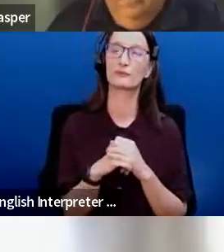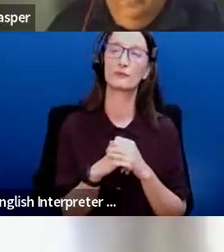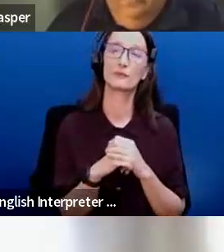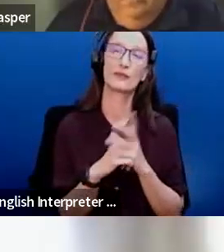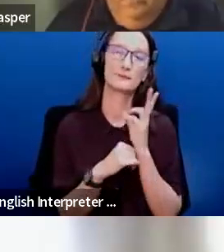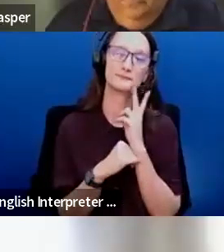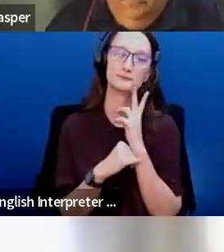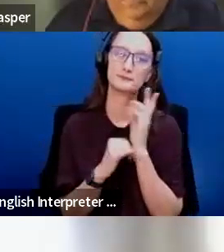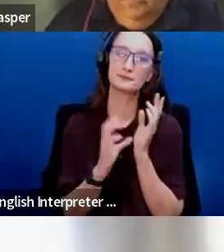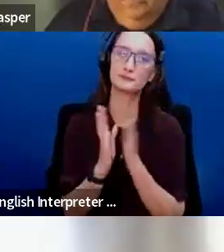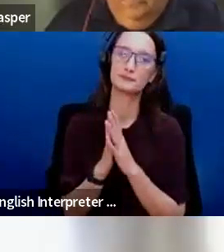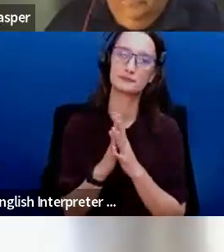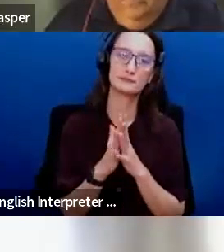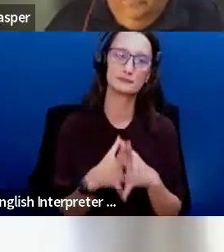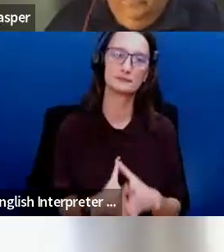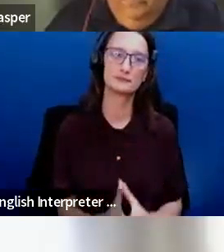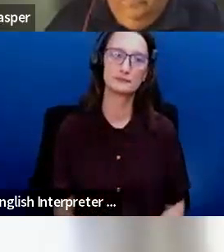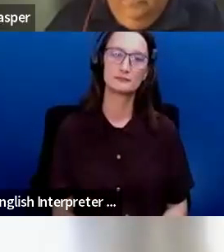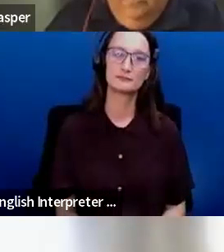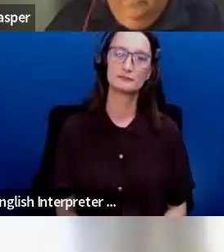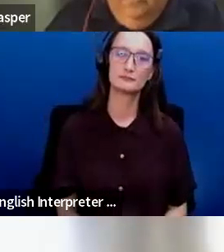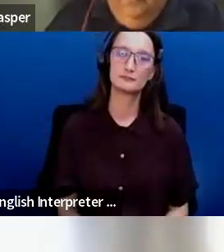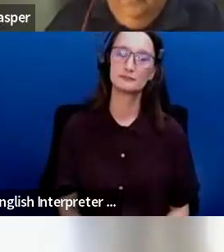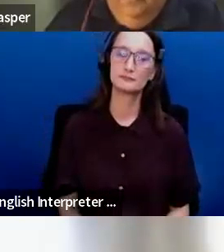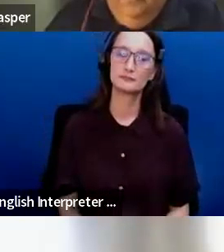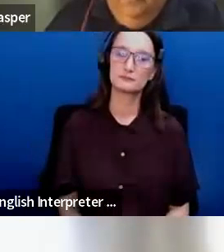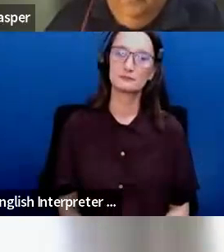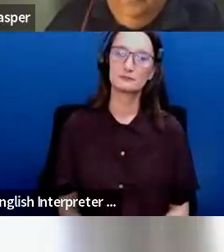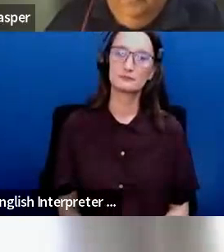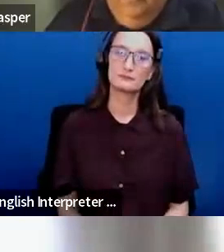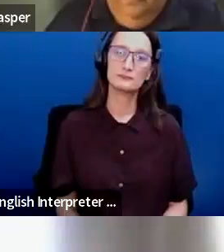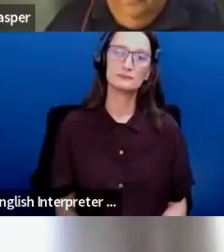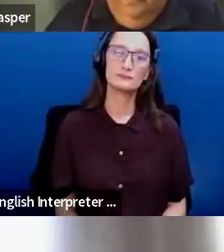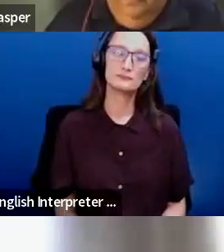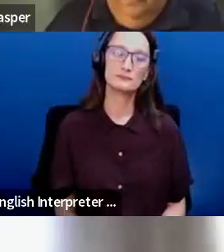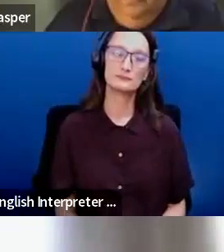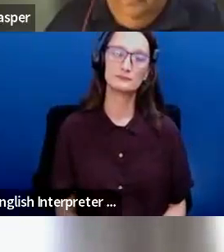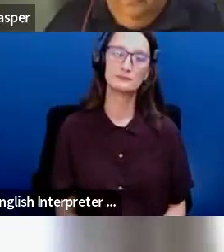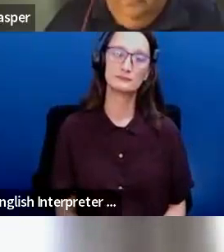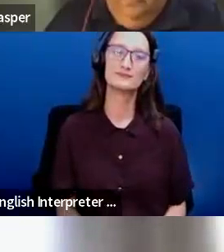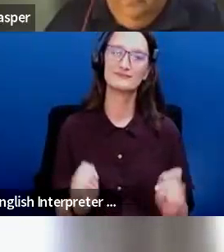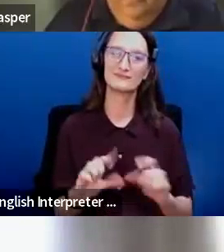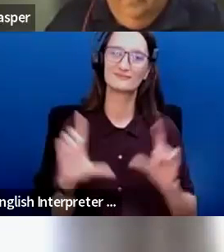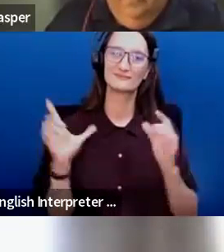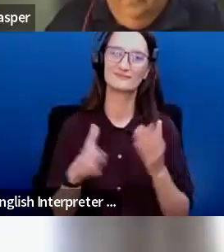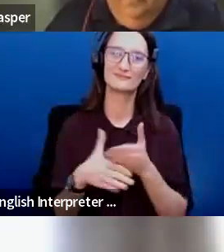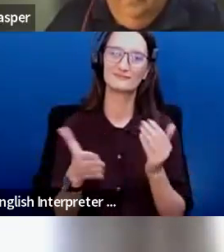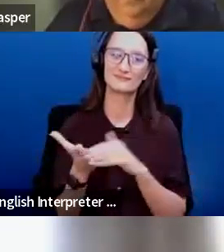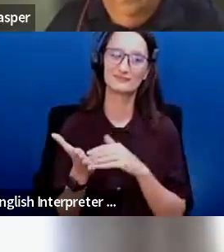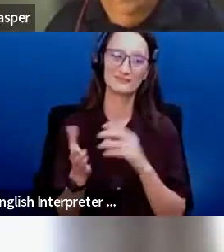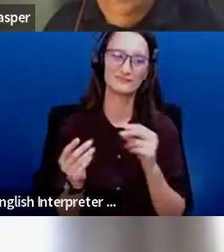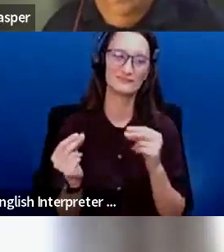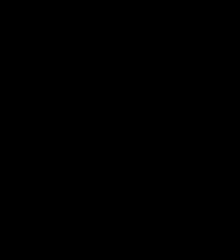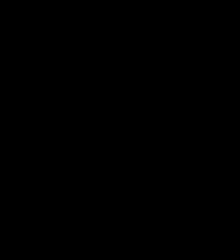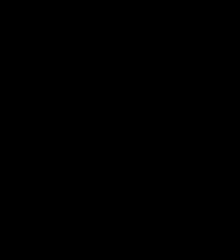here. And I want to go over to, I'm going to share my screen again real quickly because we got some upcoming